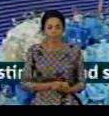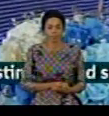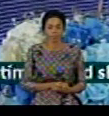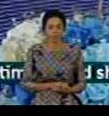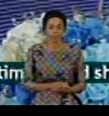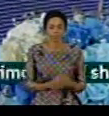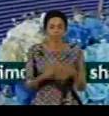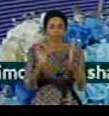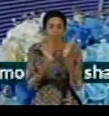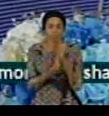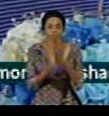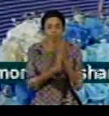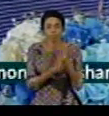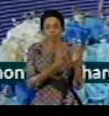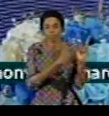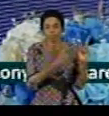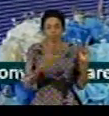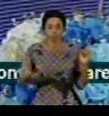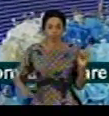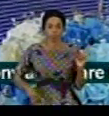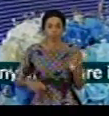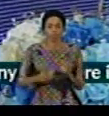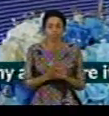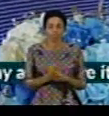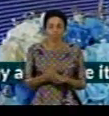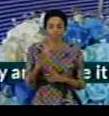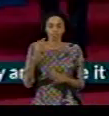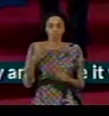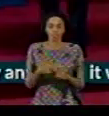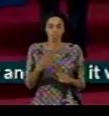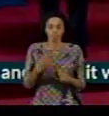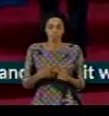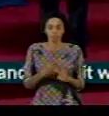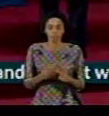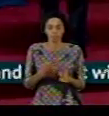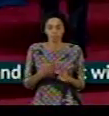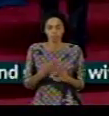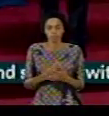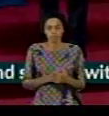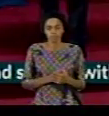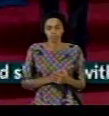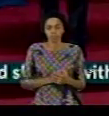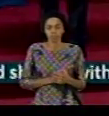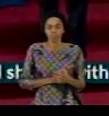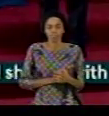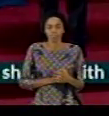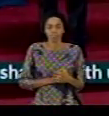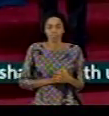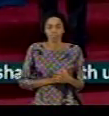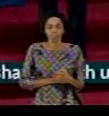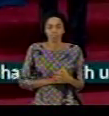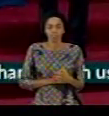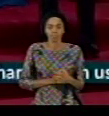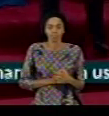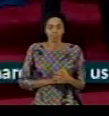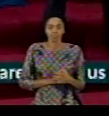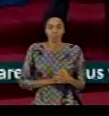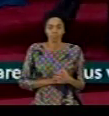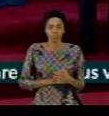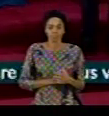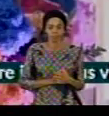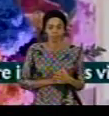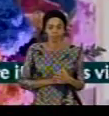praise the Lord my name is Webber Christopher I'm from Saint Jude streets